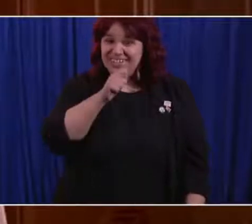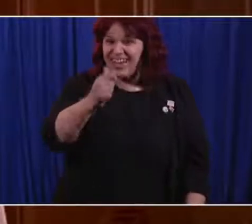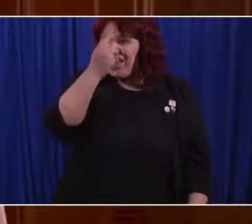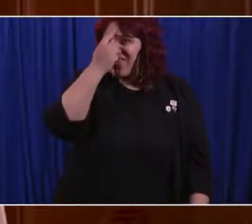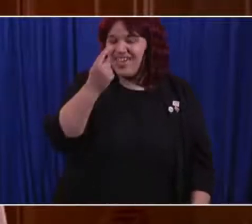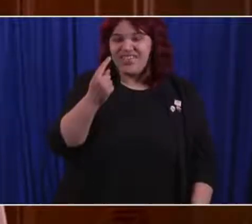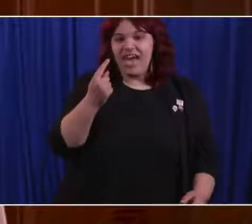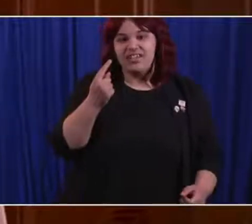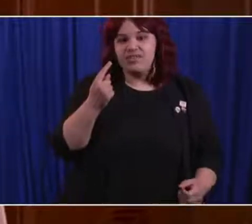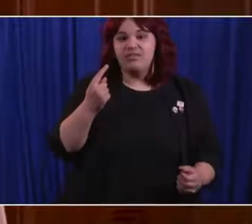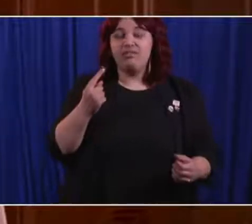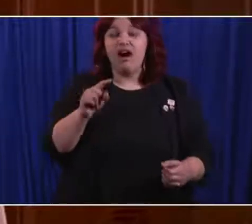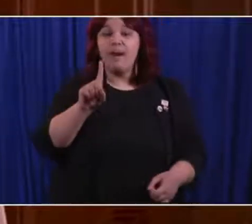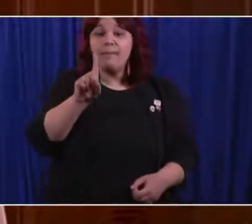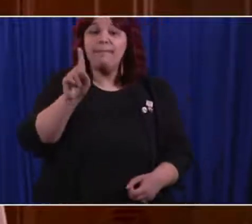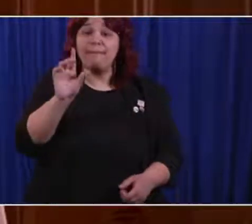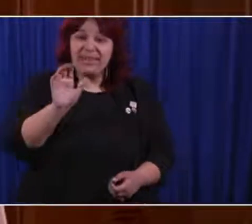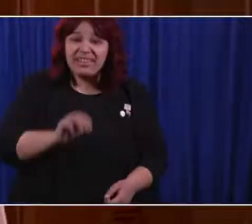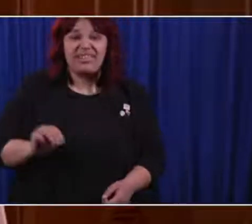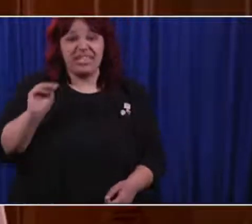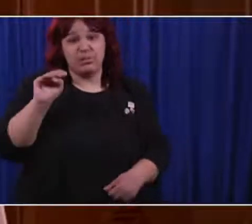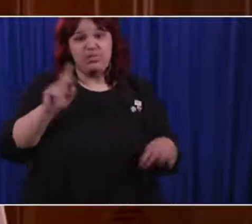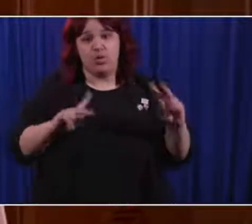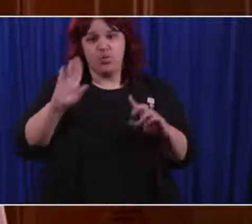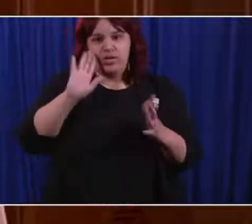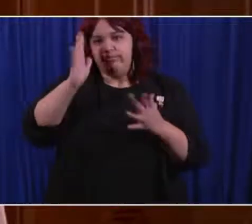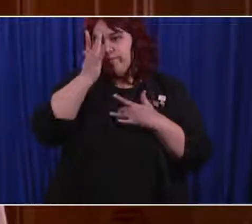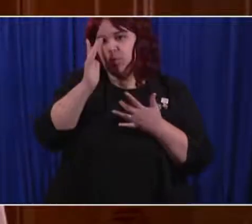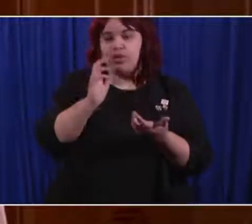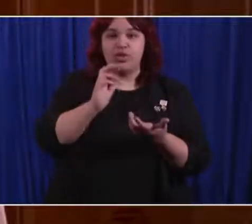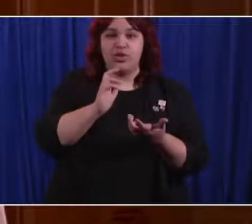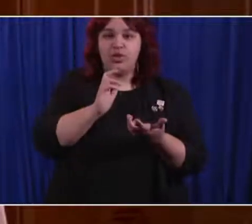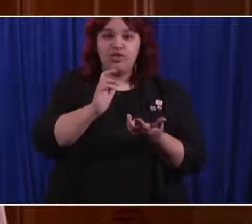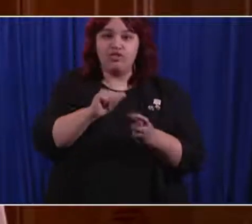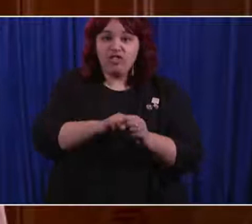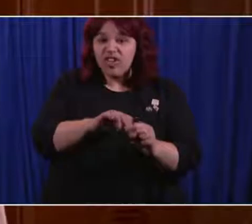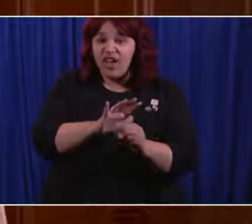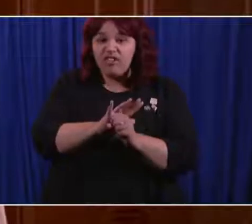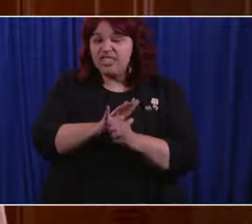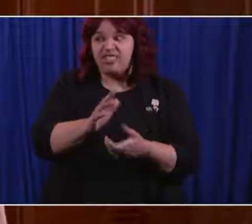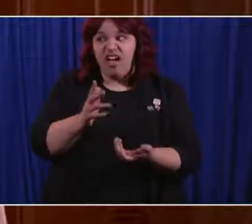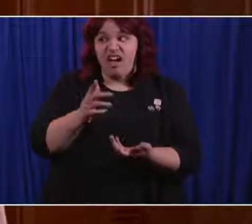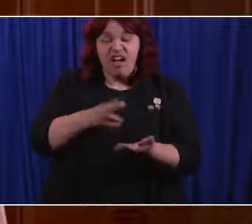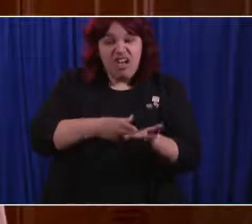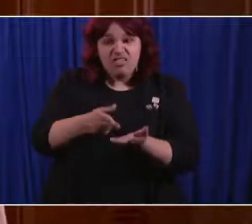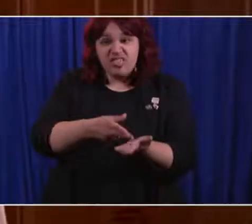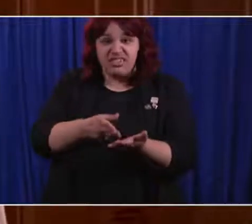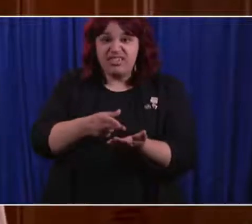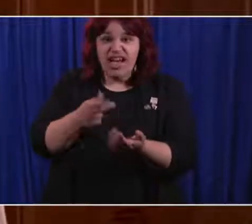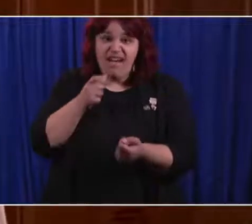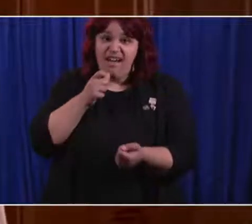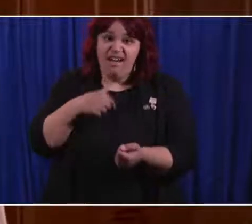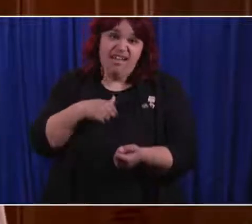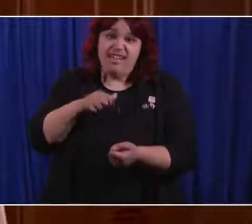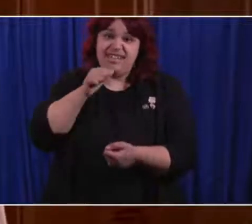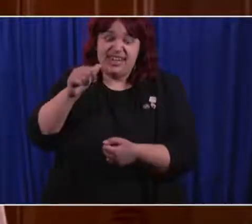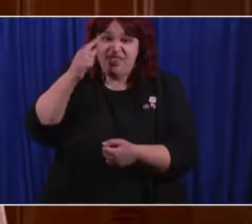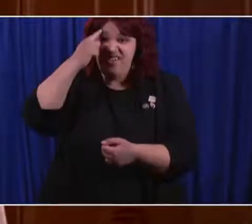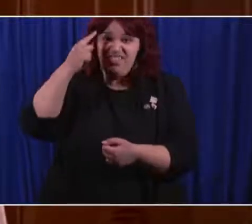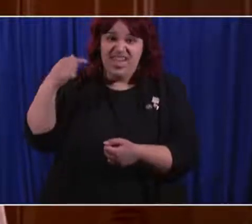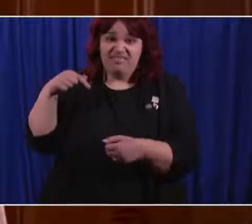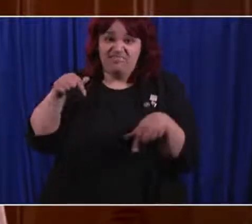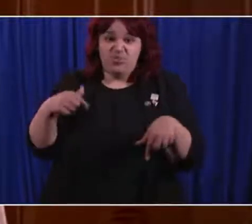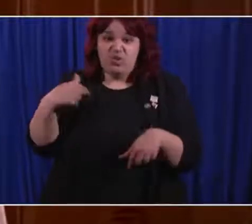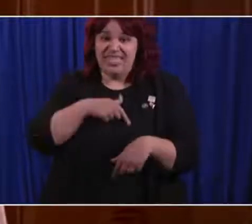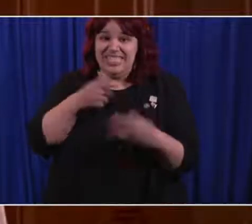infected. So no, had absolutely no idea that was coming. So, Doctor,